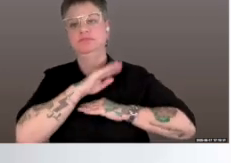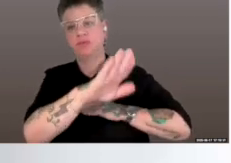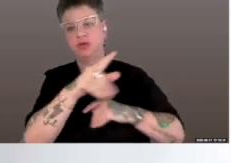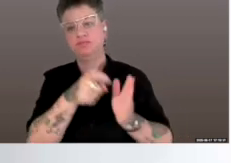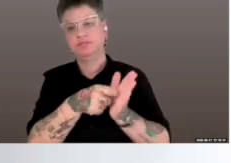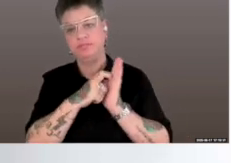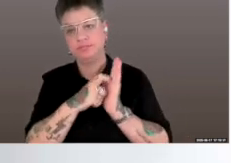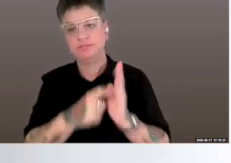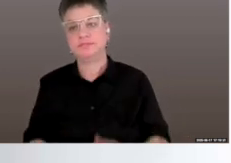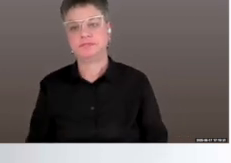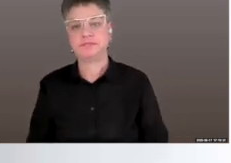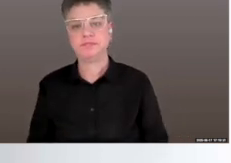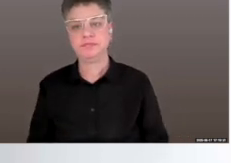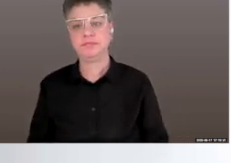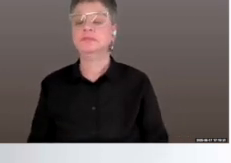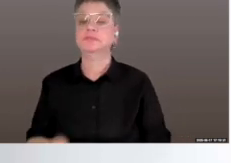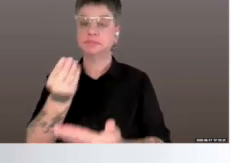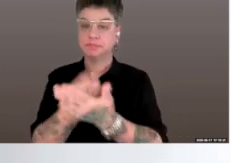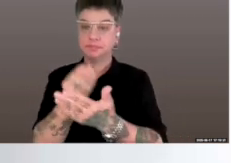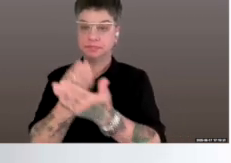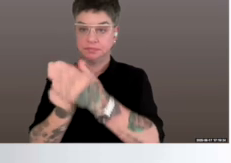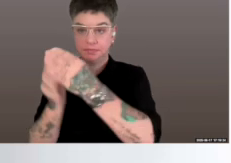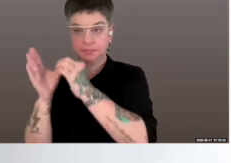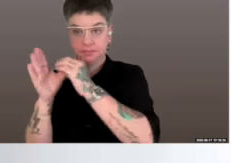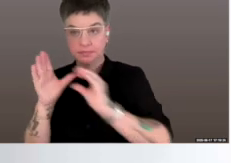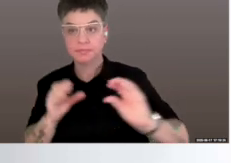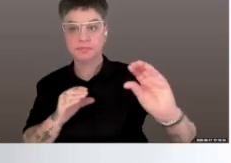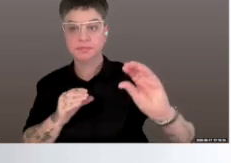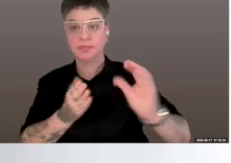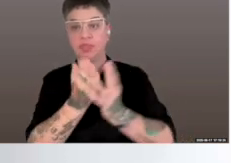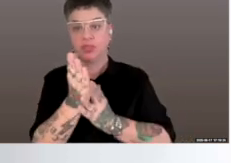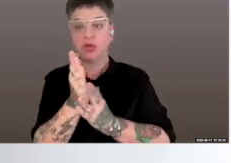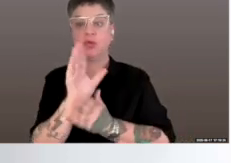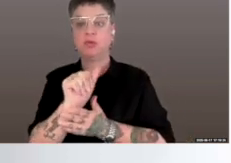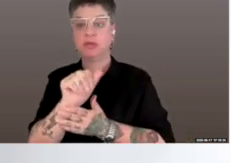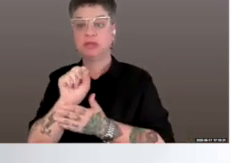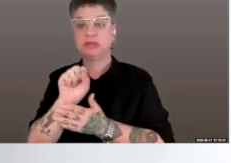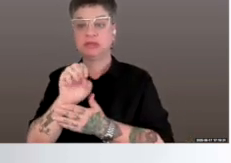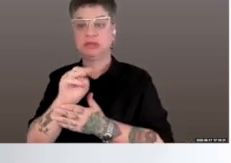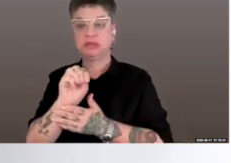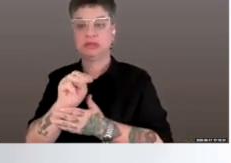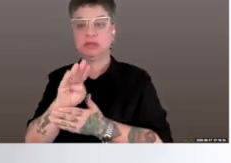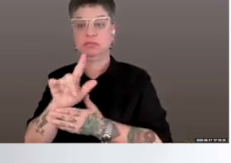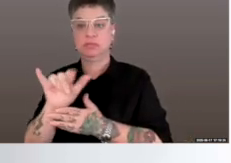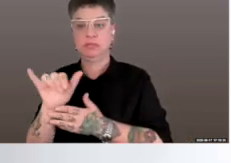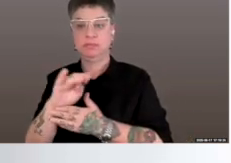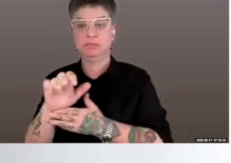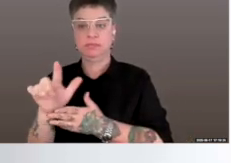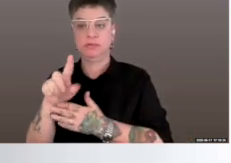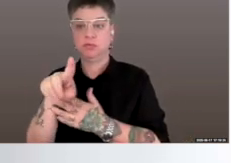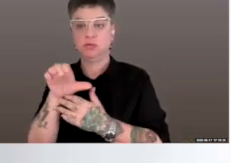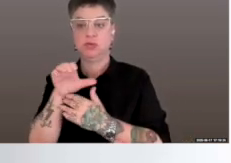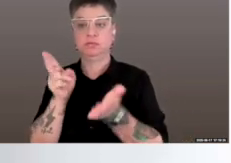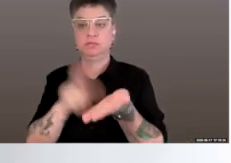We realize not everyone may feel comfortable talking in these forums. So, we also